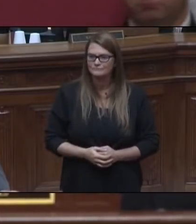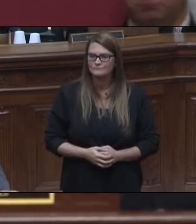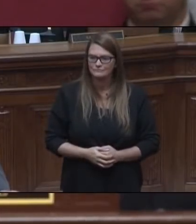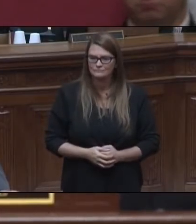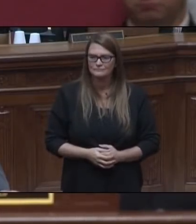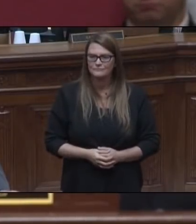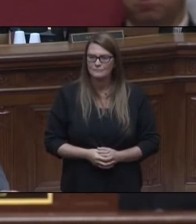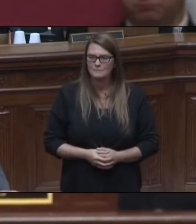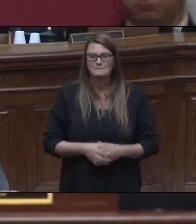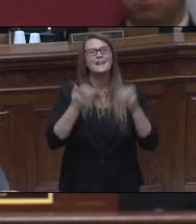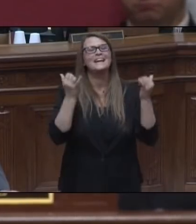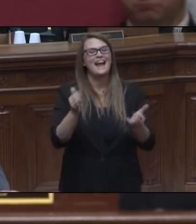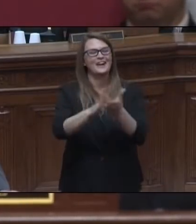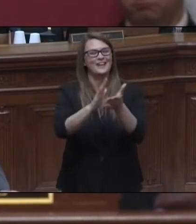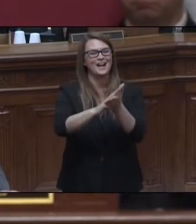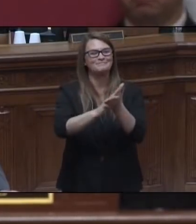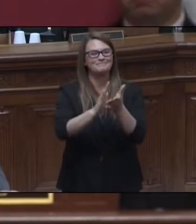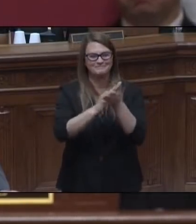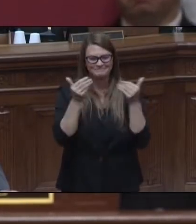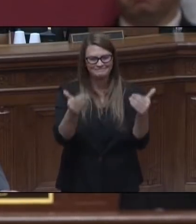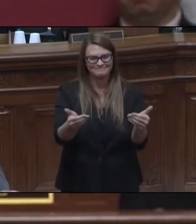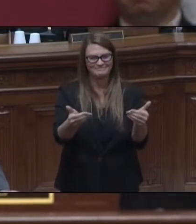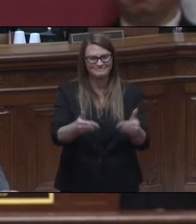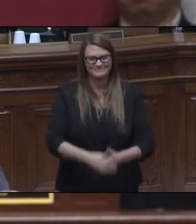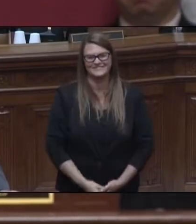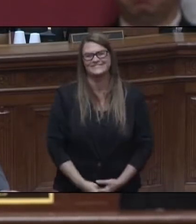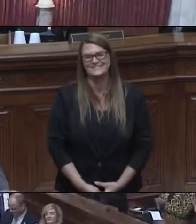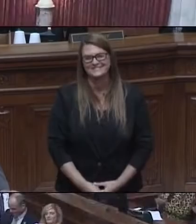Now you can clap.